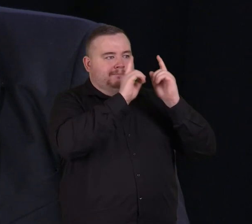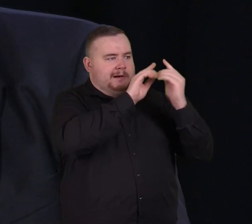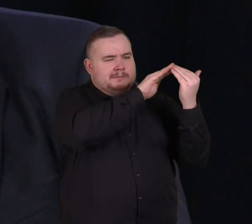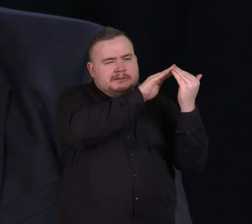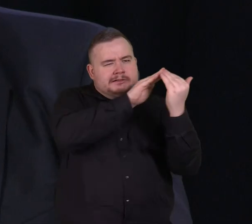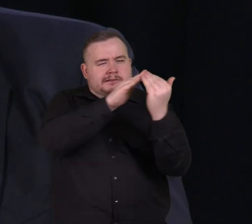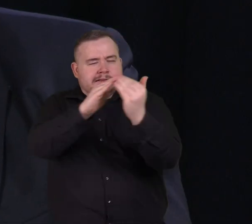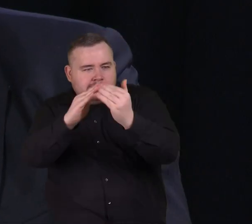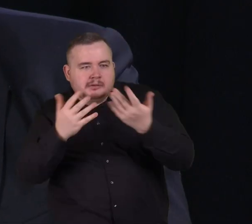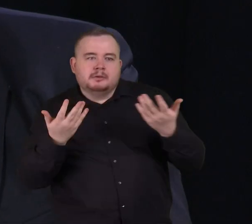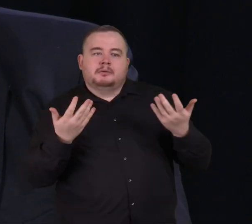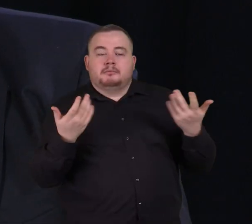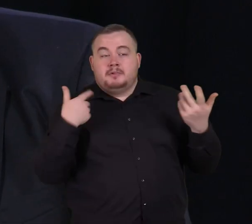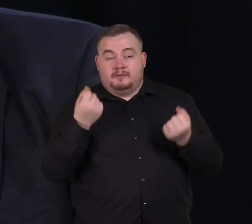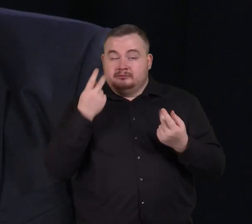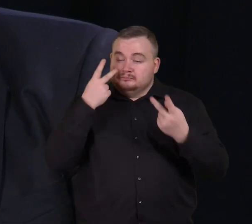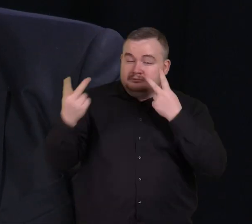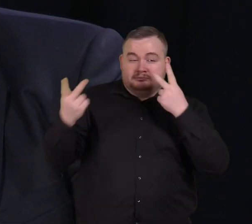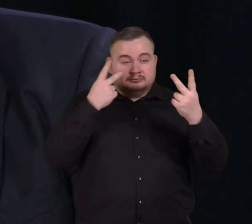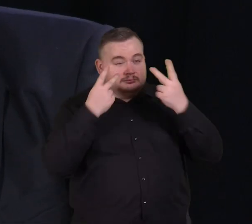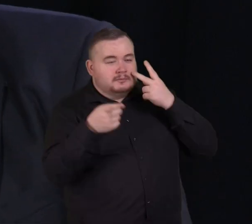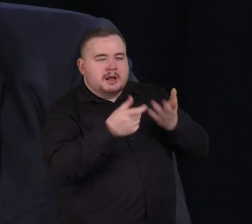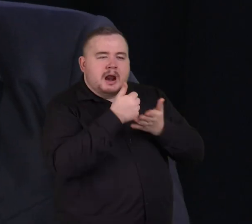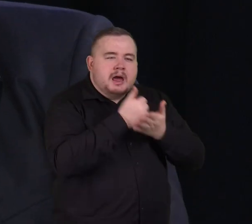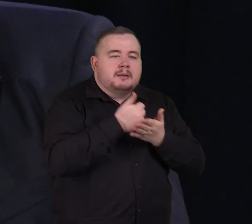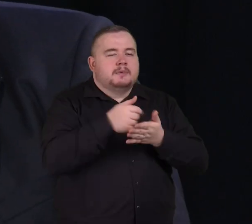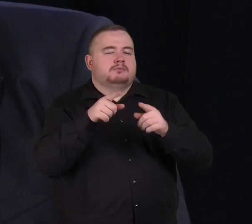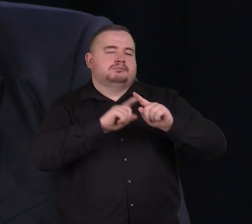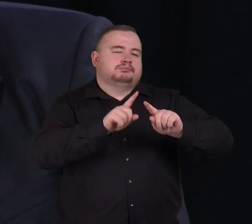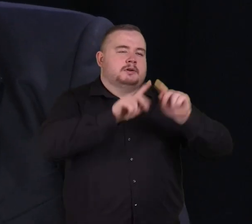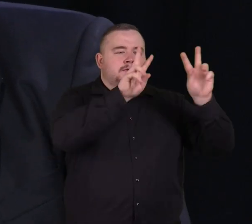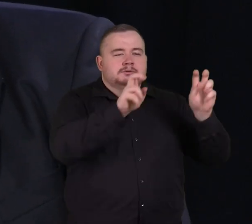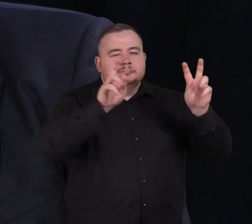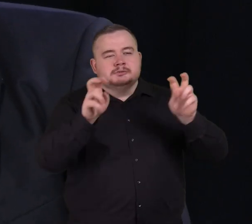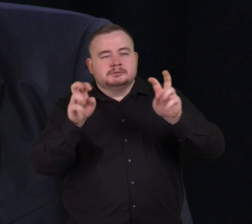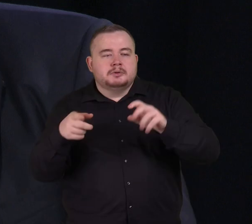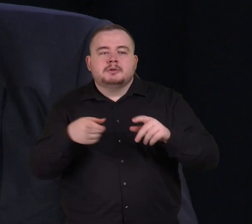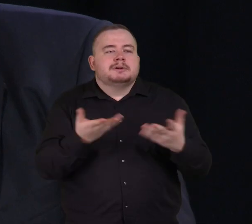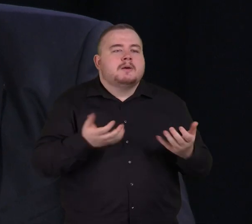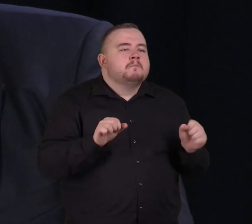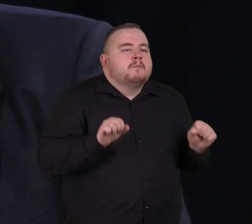put the resources where the decision power is. And